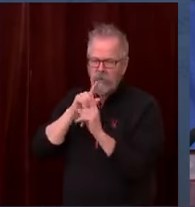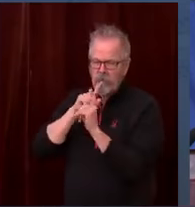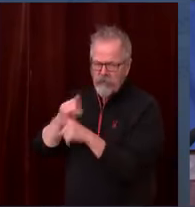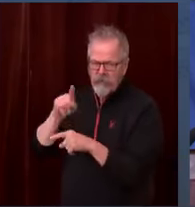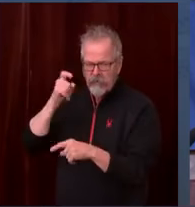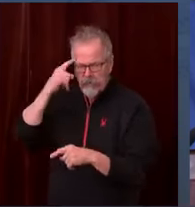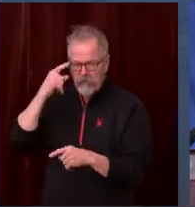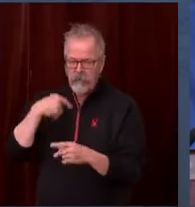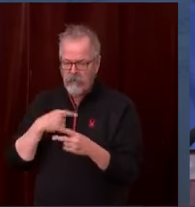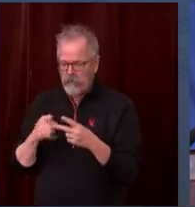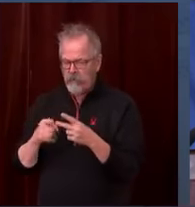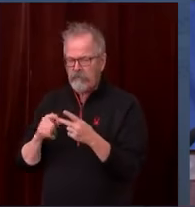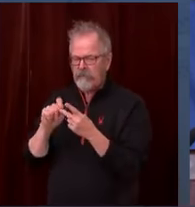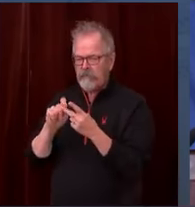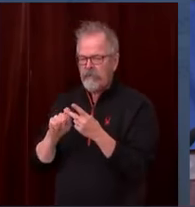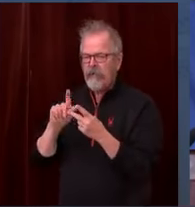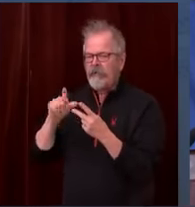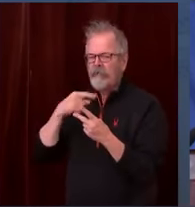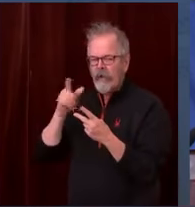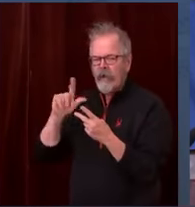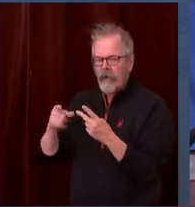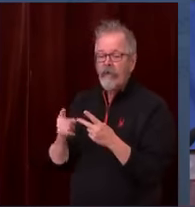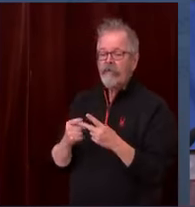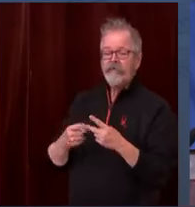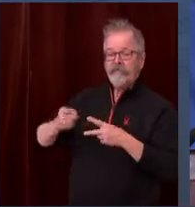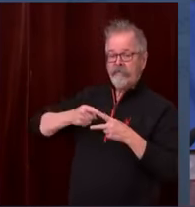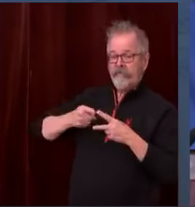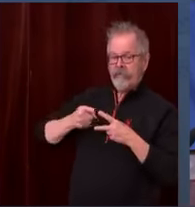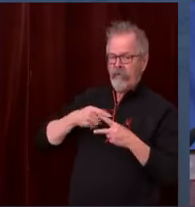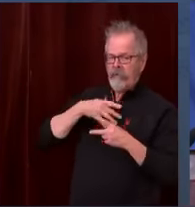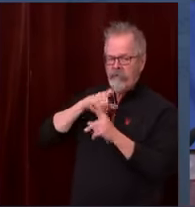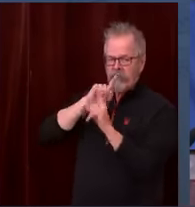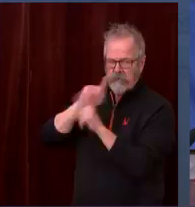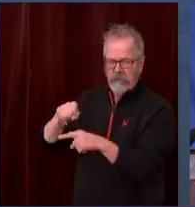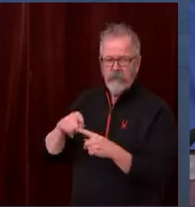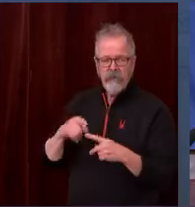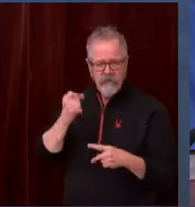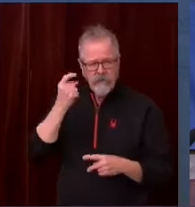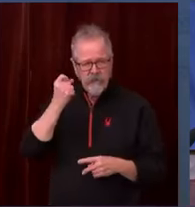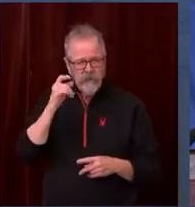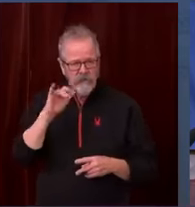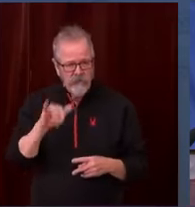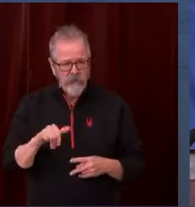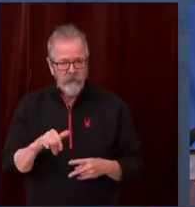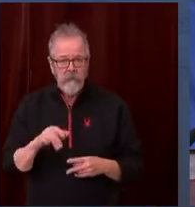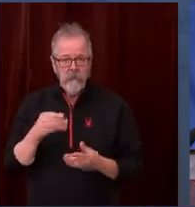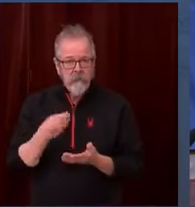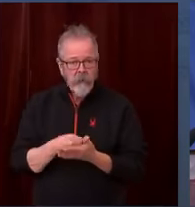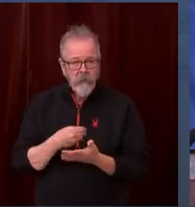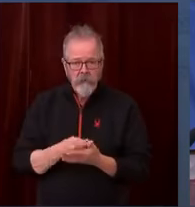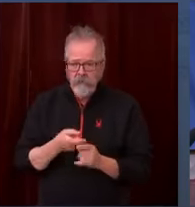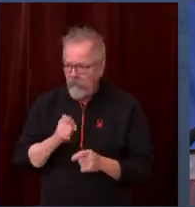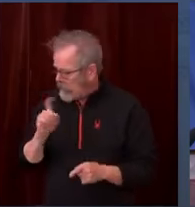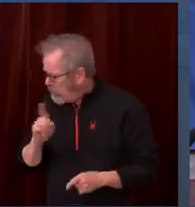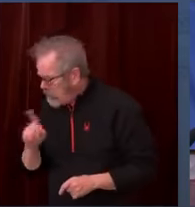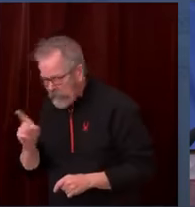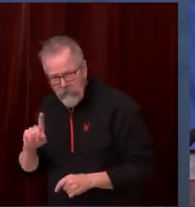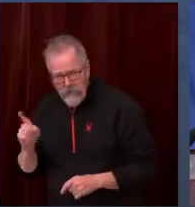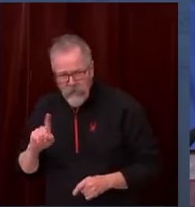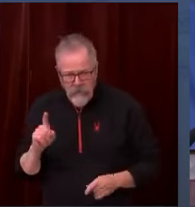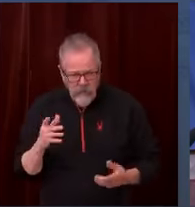state that come into the state of Washington. There's no specific revenue source designated for these particular